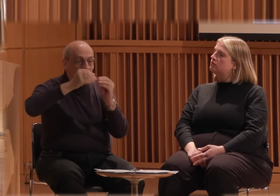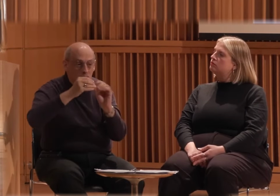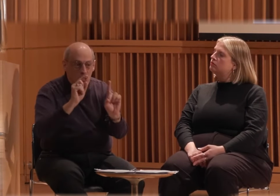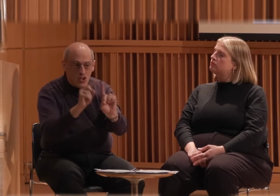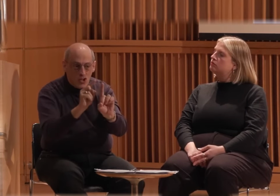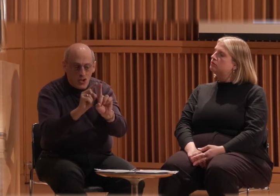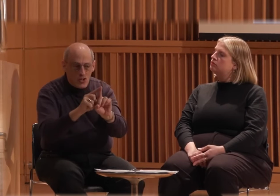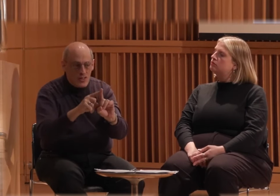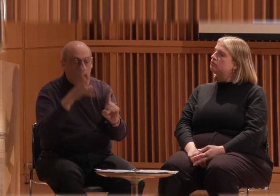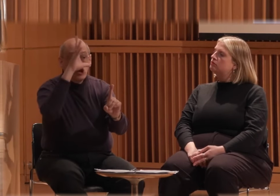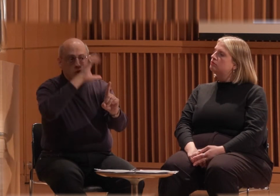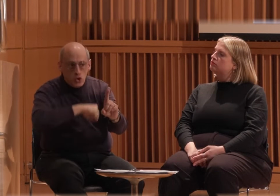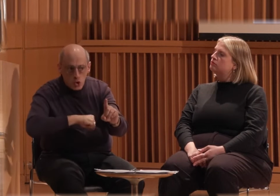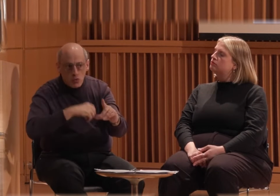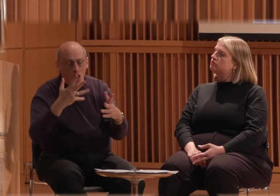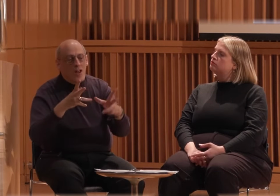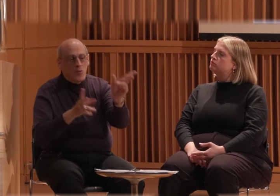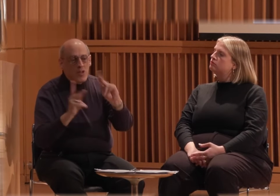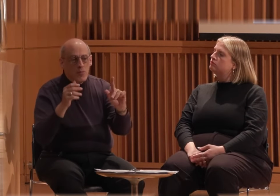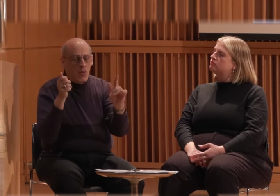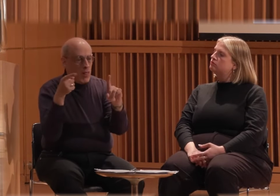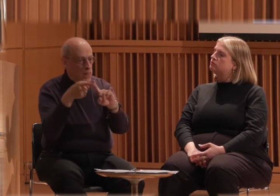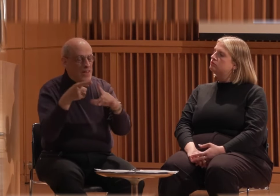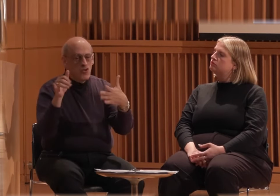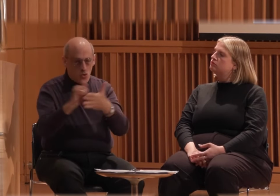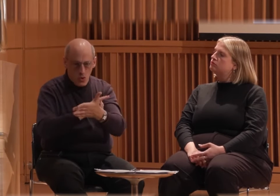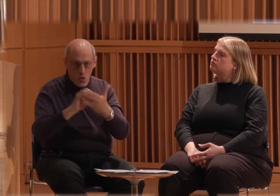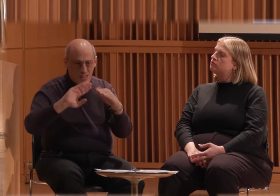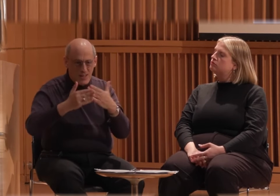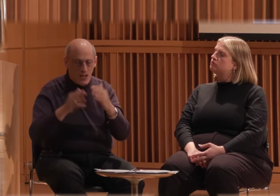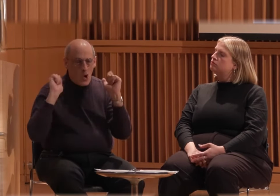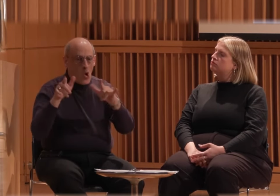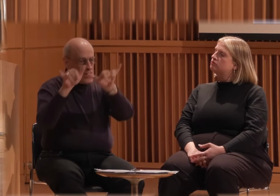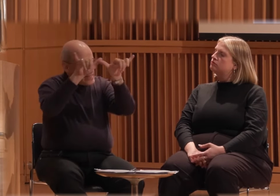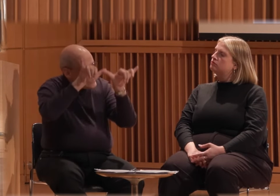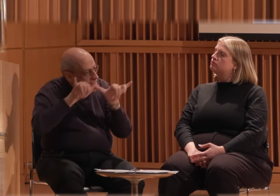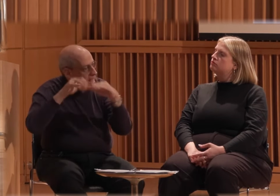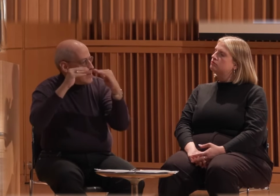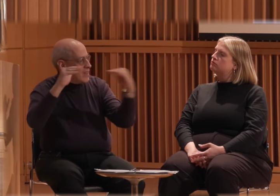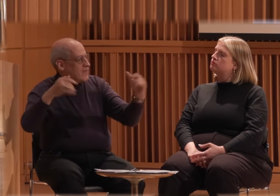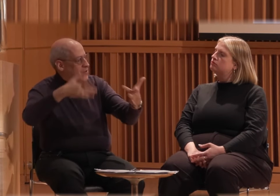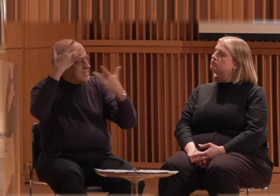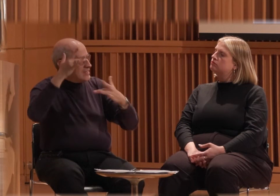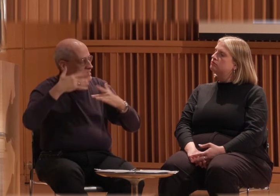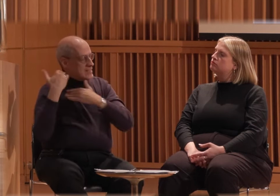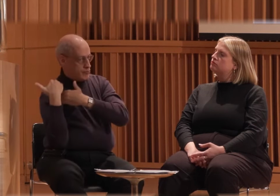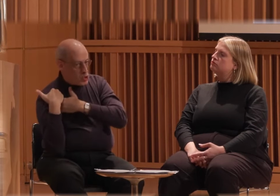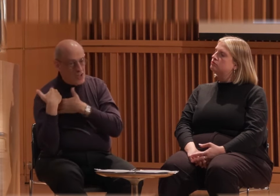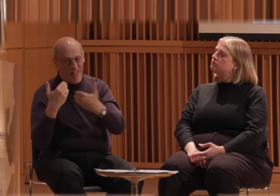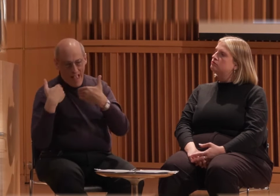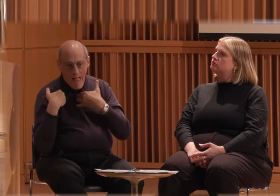that it sort of assumes that everybody in, like, New York City has the same level of disease burden